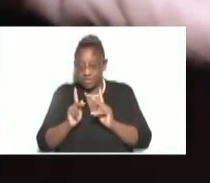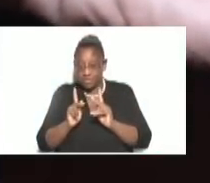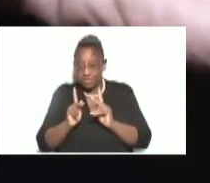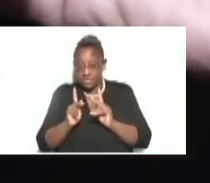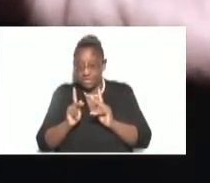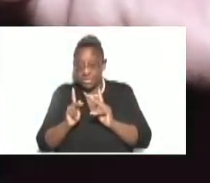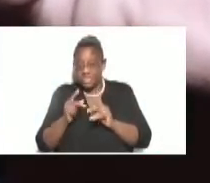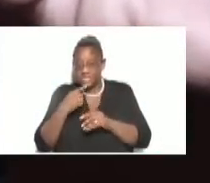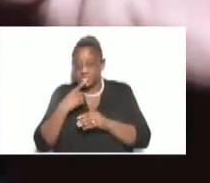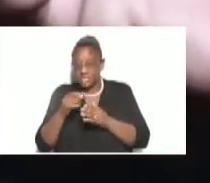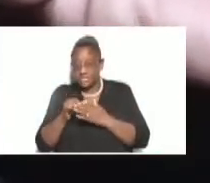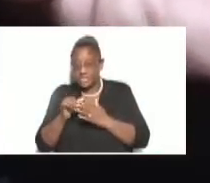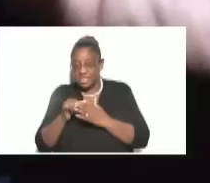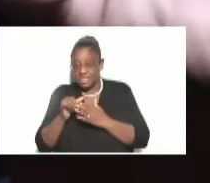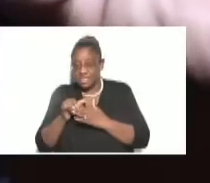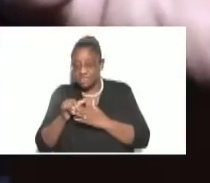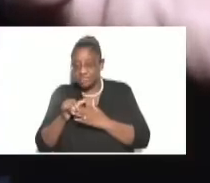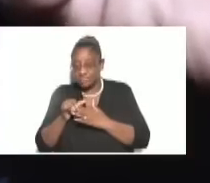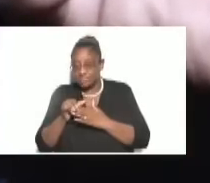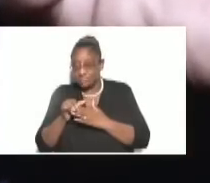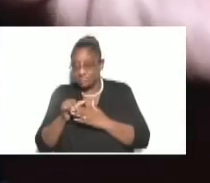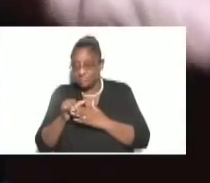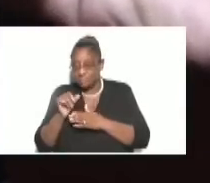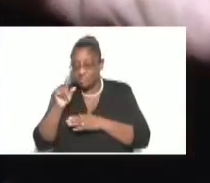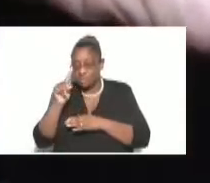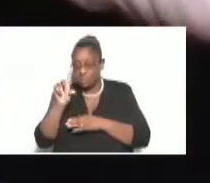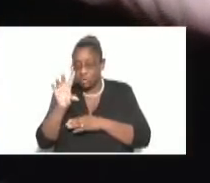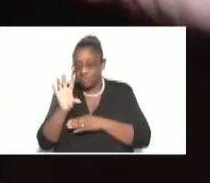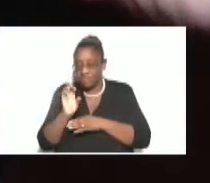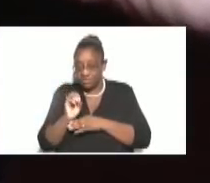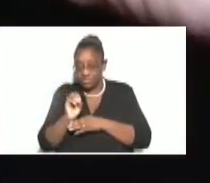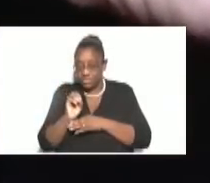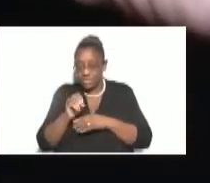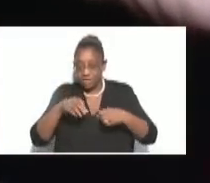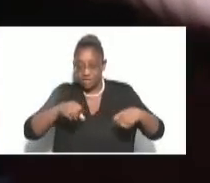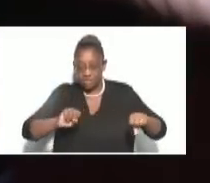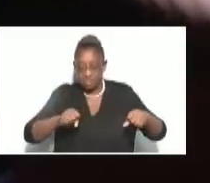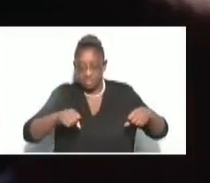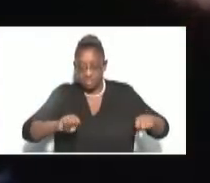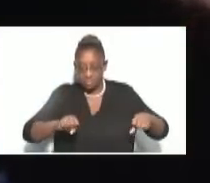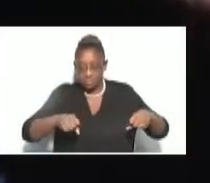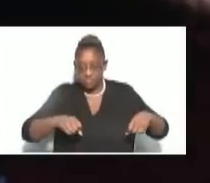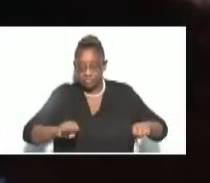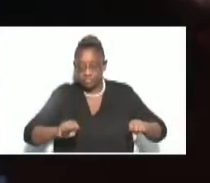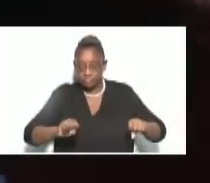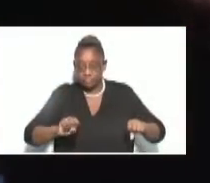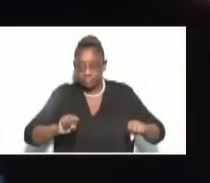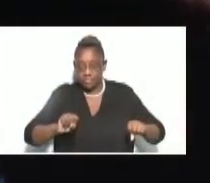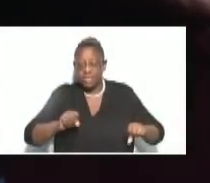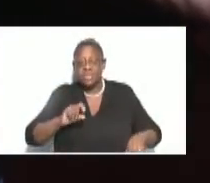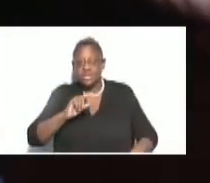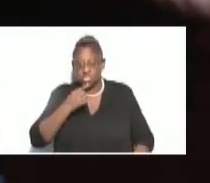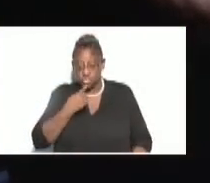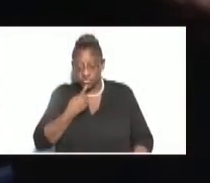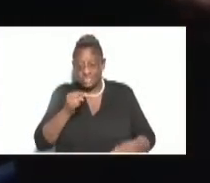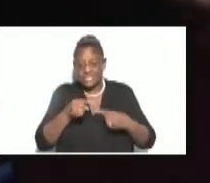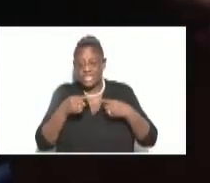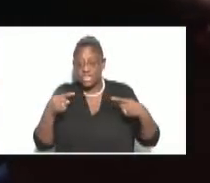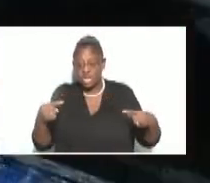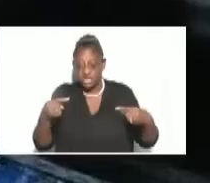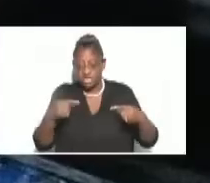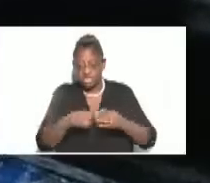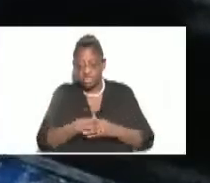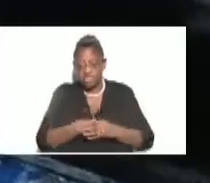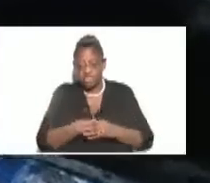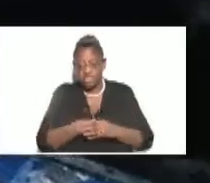two pillions on a 150 Yamaha motorcycle were seriously injured. As